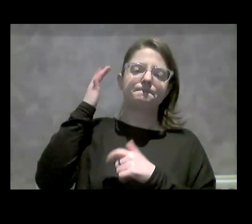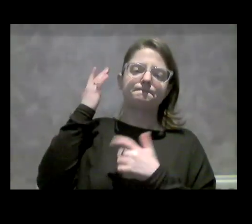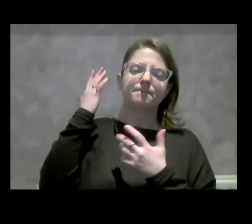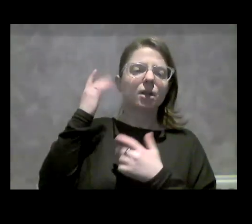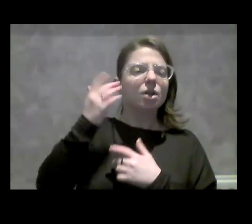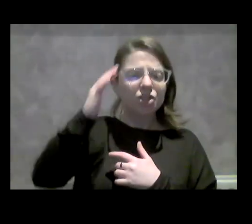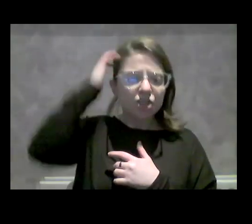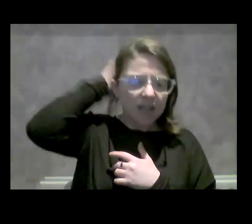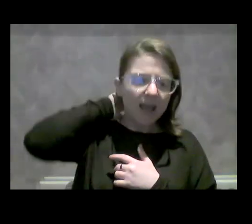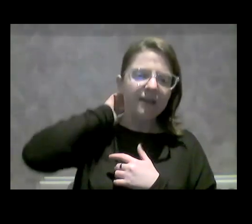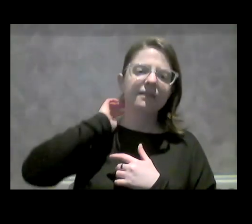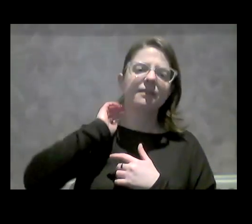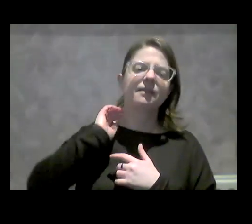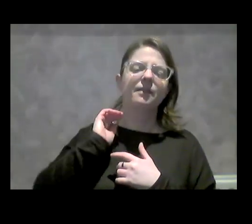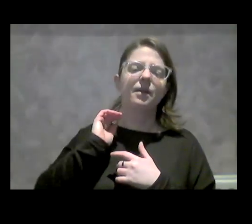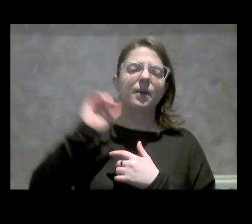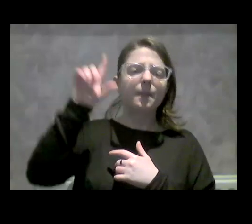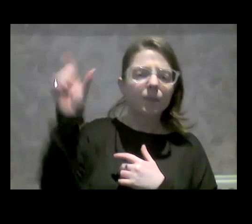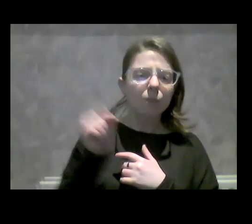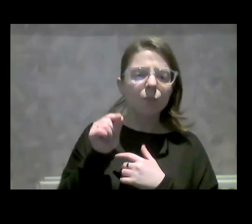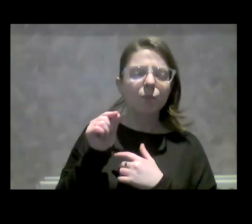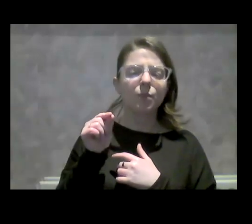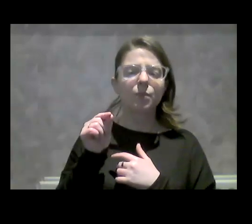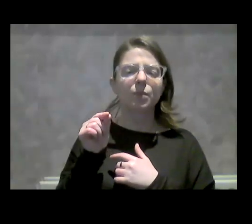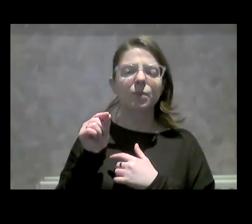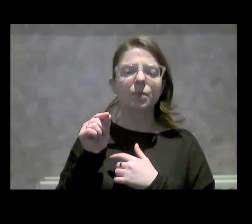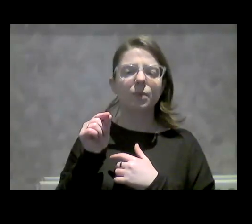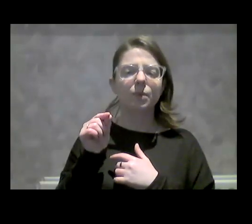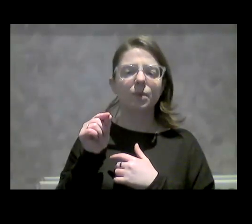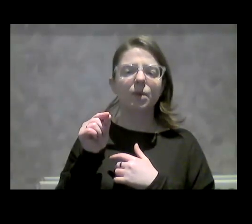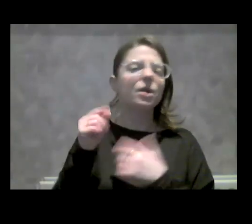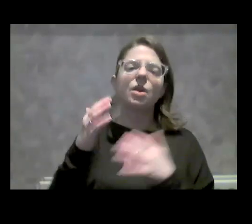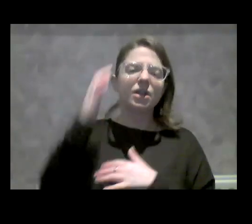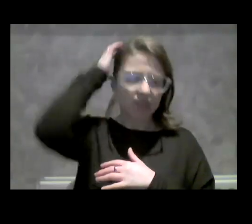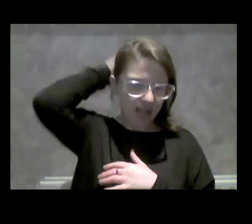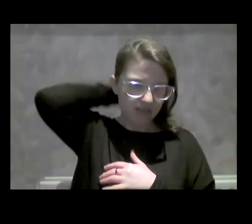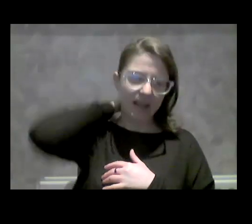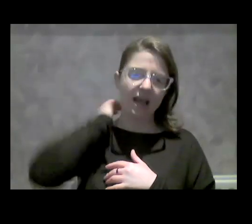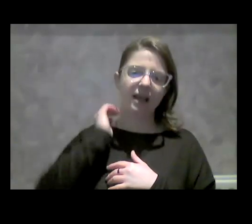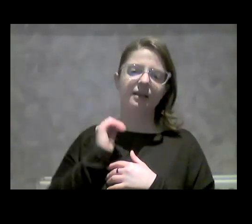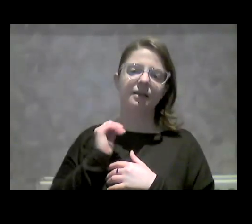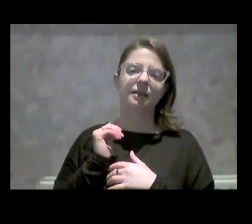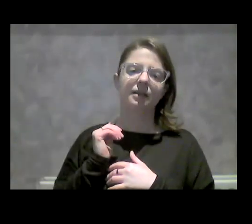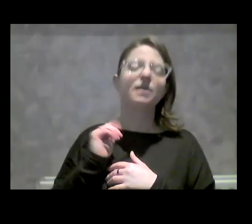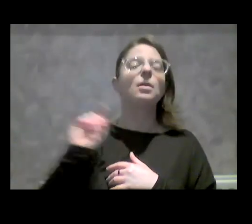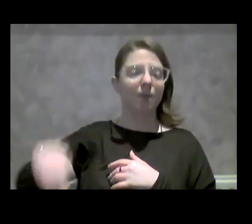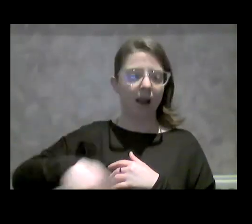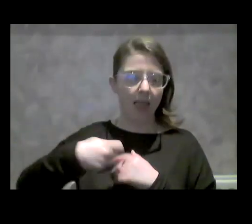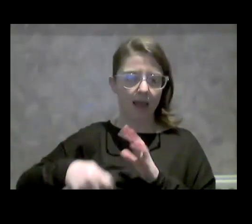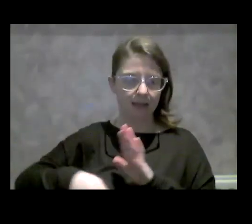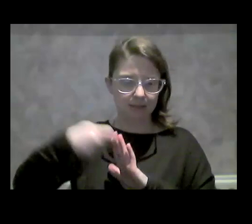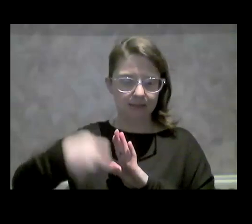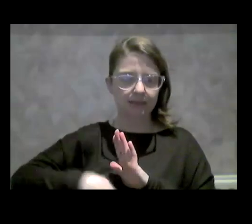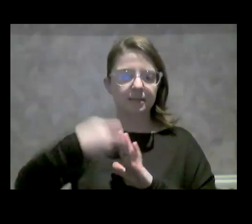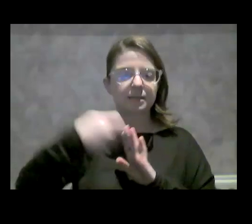shaven head but moon. Sorry, not in shaven head but shaven legs, not